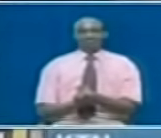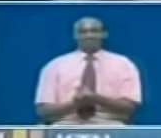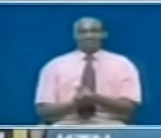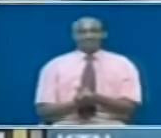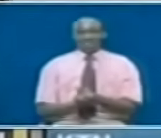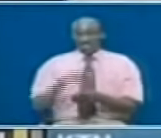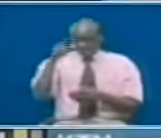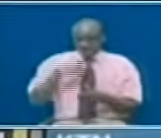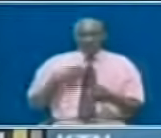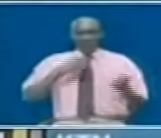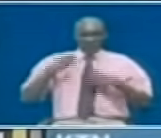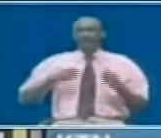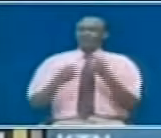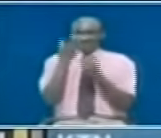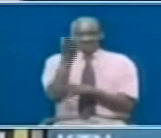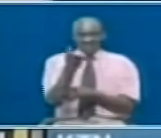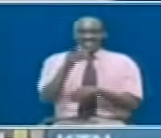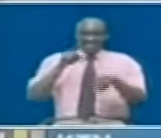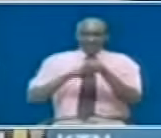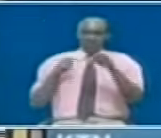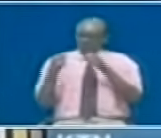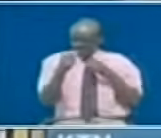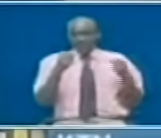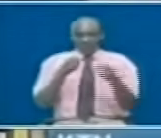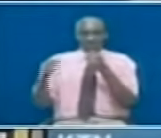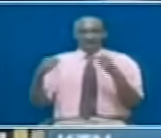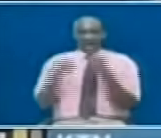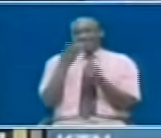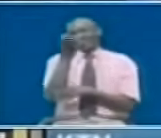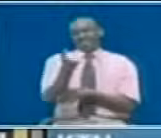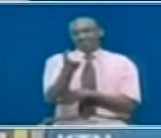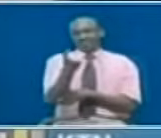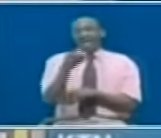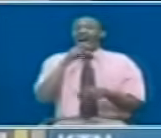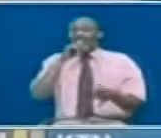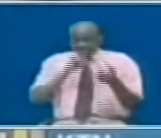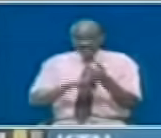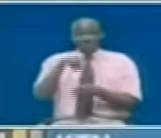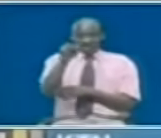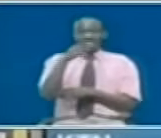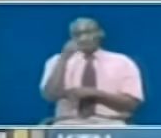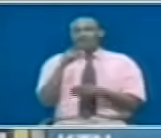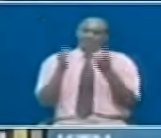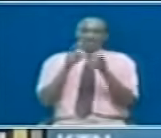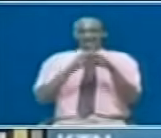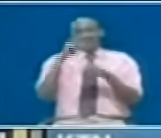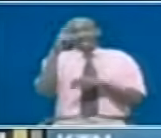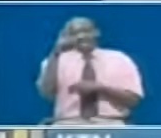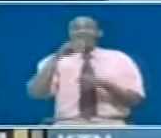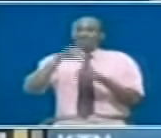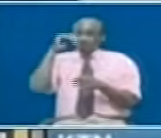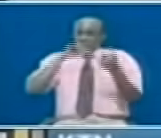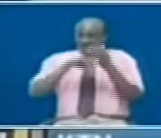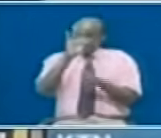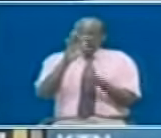Not only were emotions running high, but also the blows and kicks at every turn. Husband, let's call him Mr. X, allegedly found his